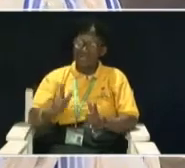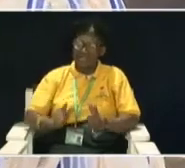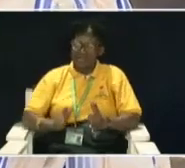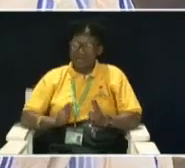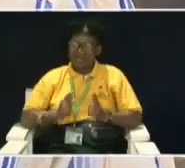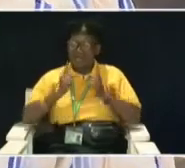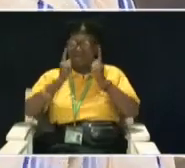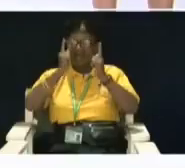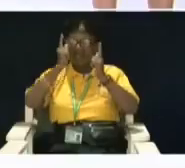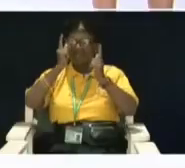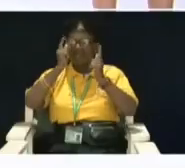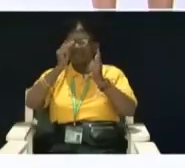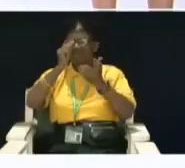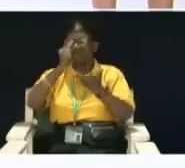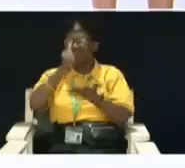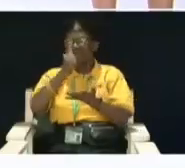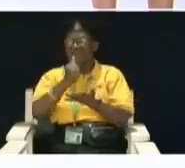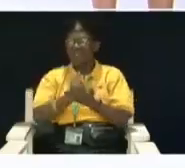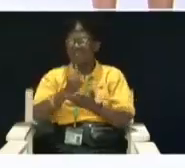amen.